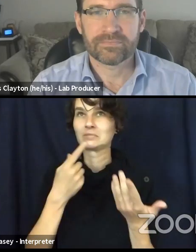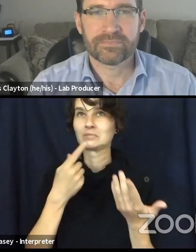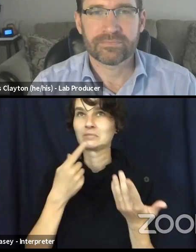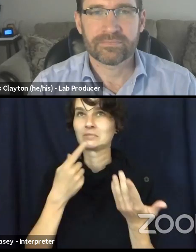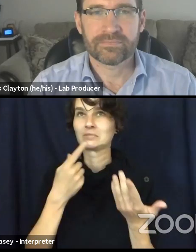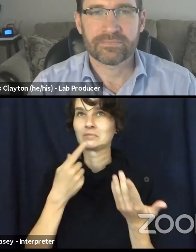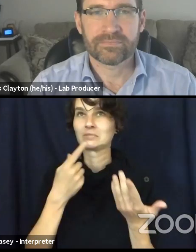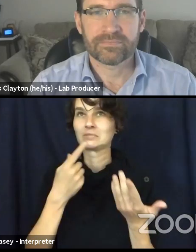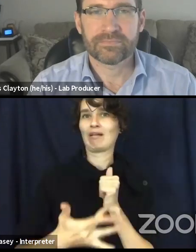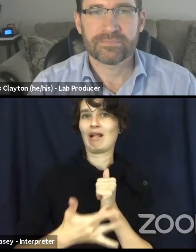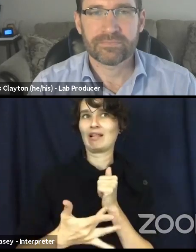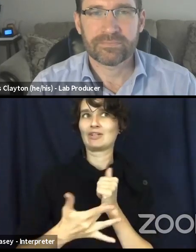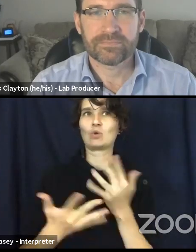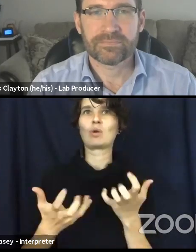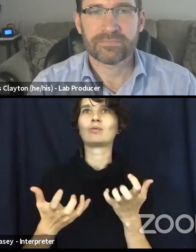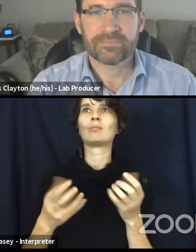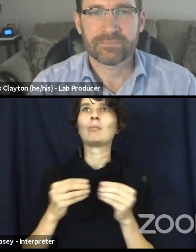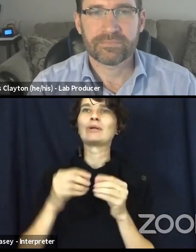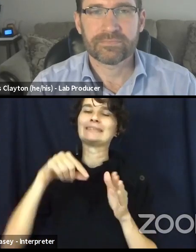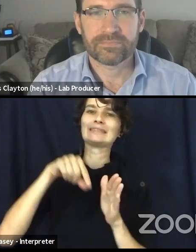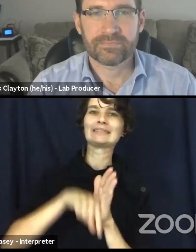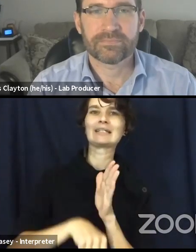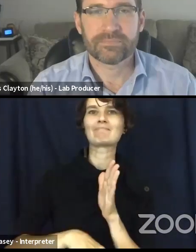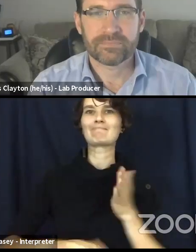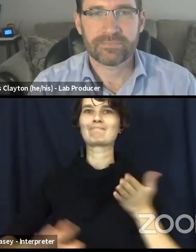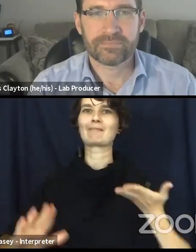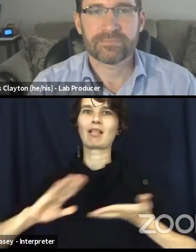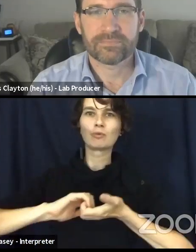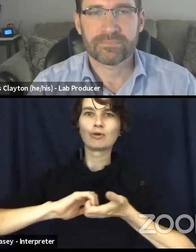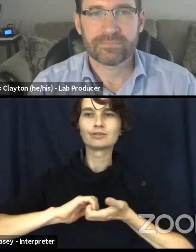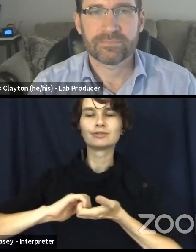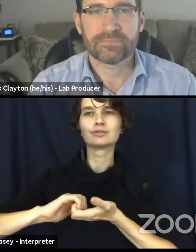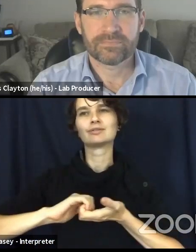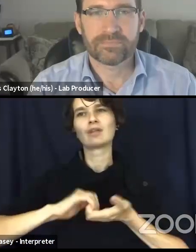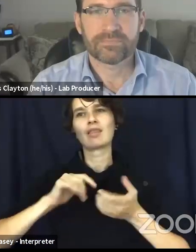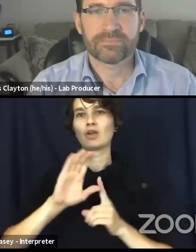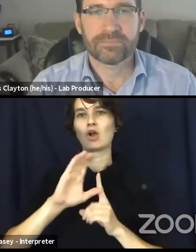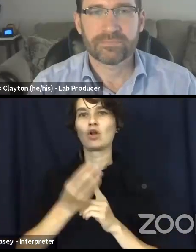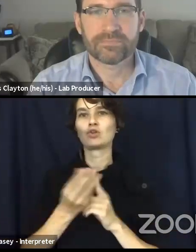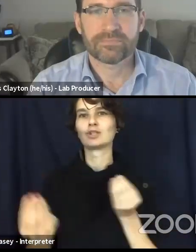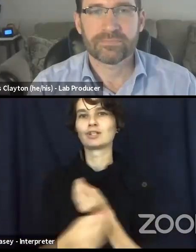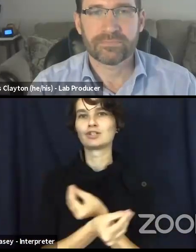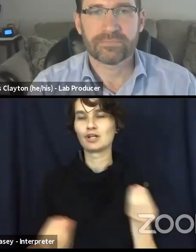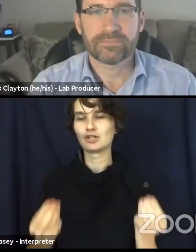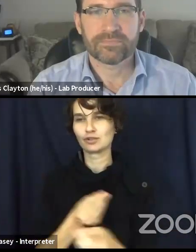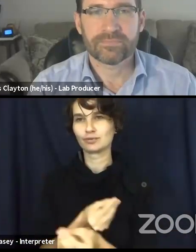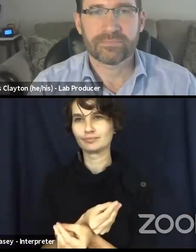to deepen these collaborations, these cultural exchanges?